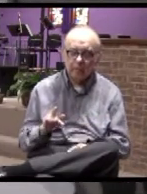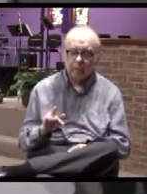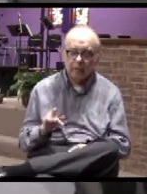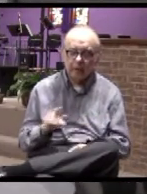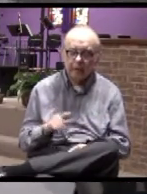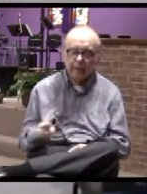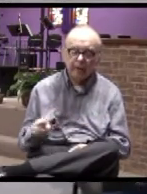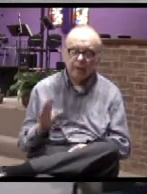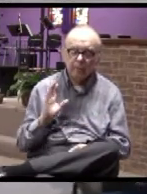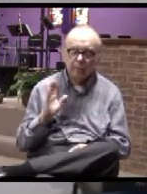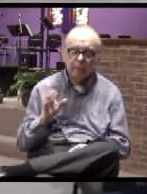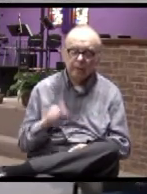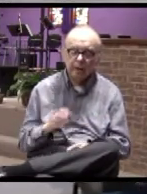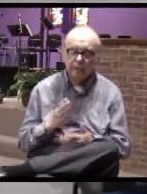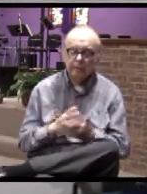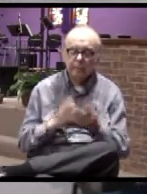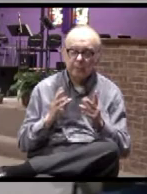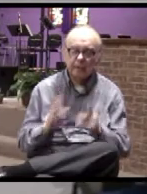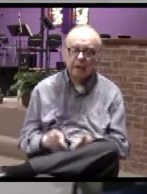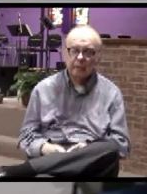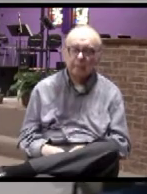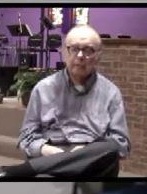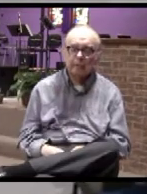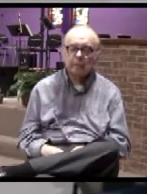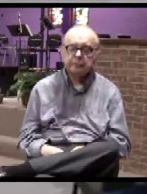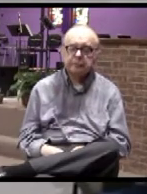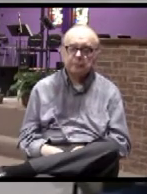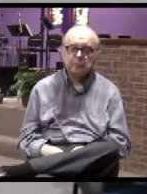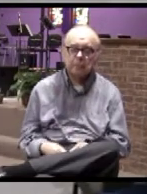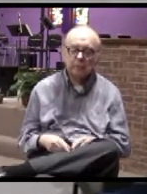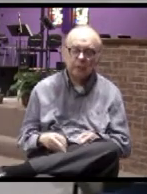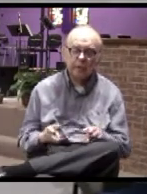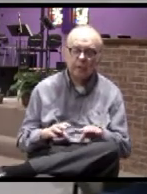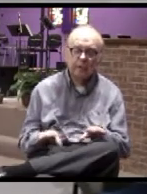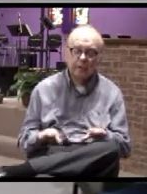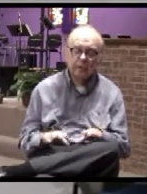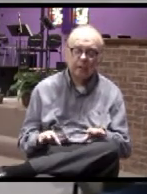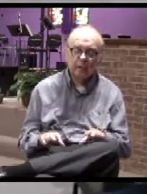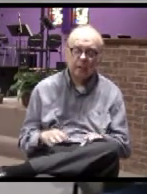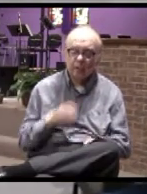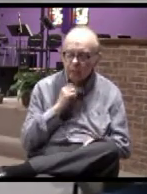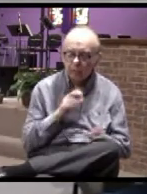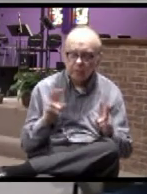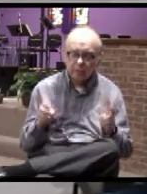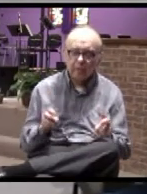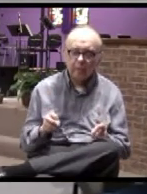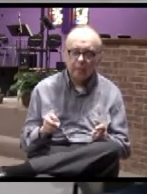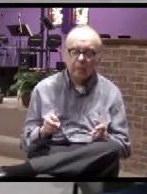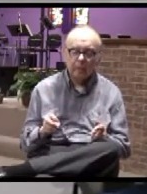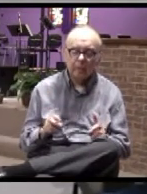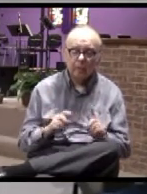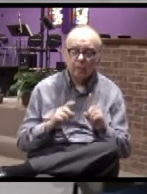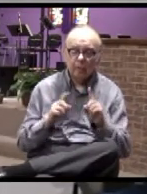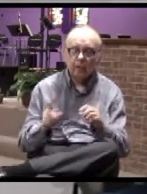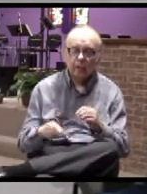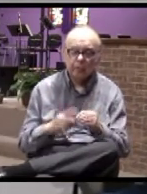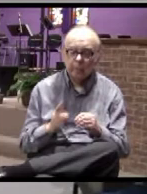somebody. And the way that you treated, I think the old saying is, what goes around comes